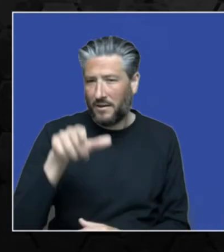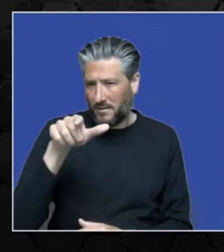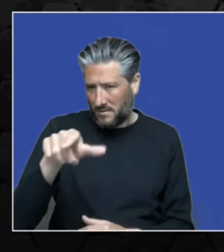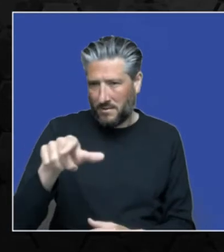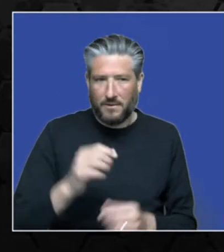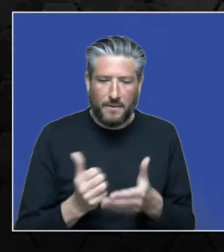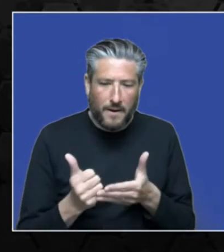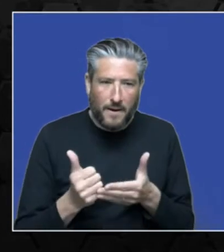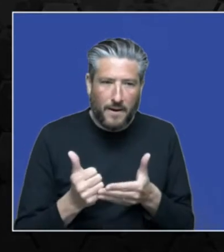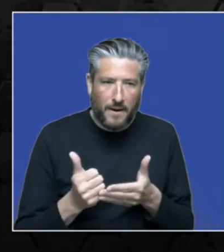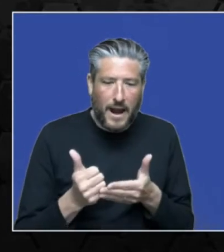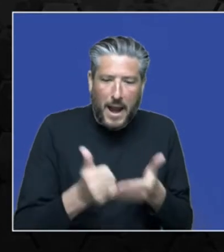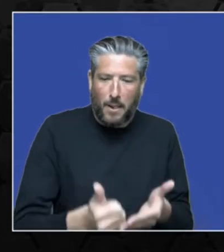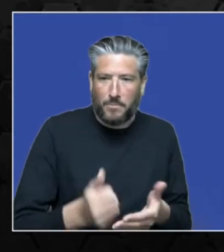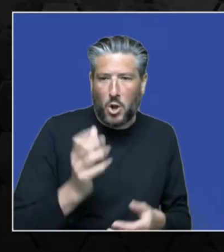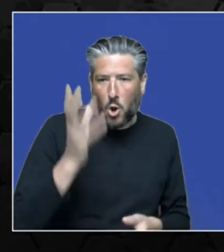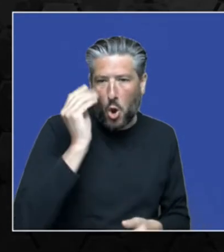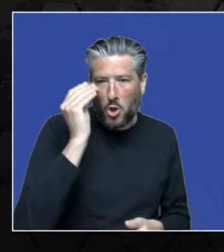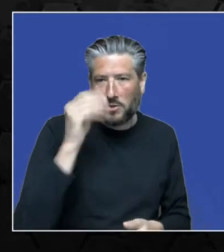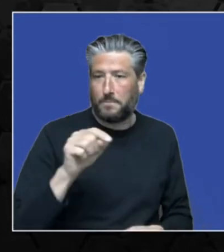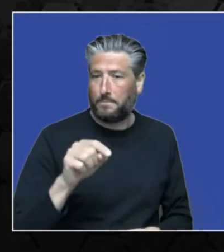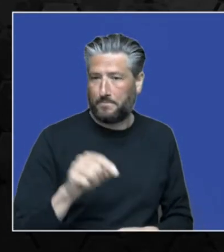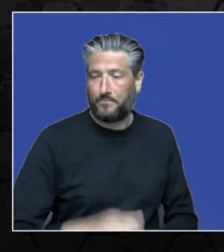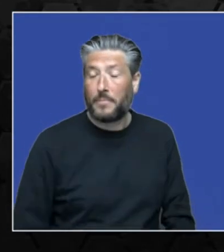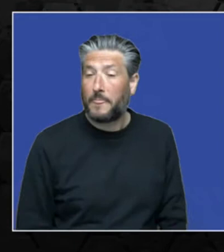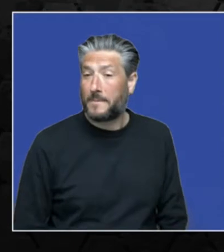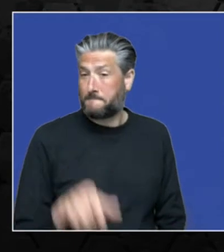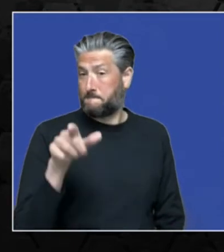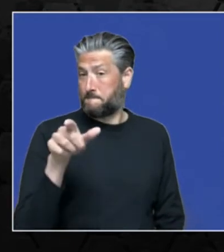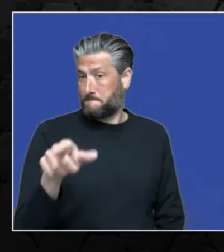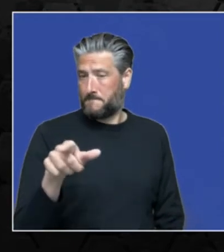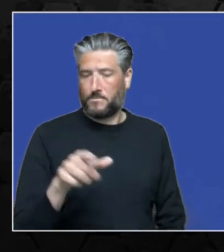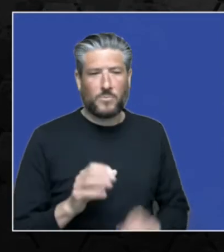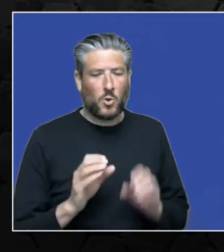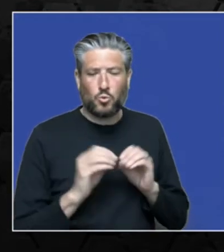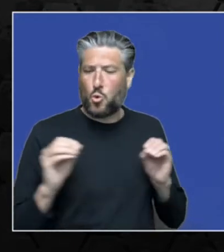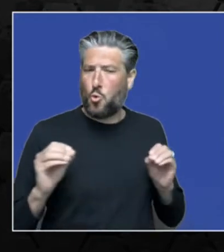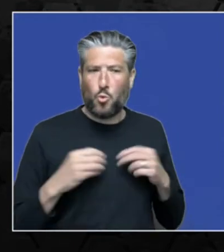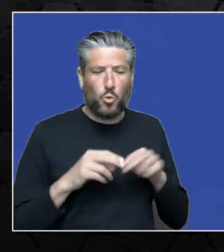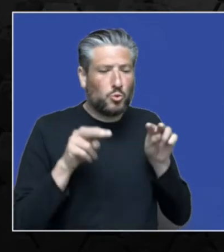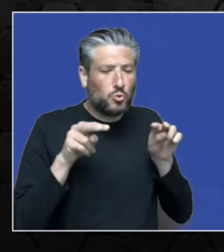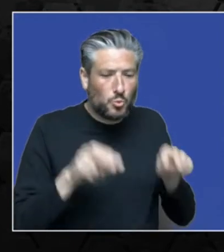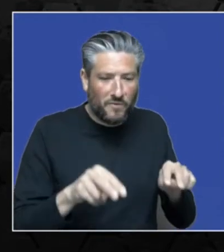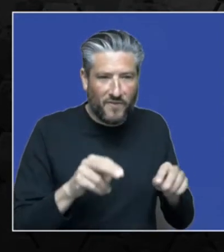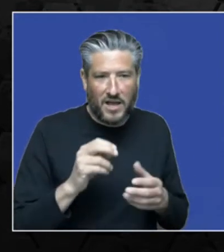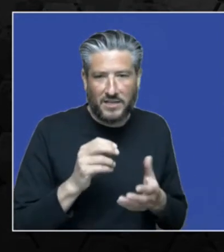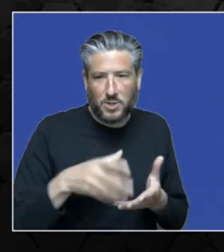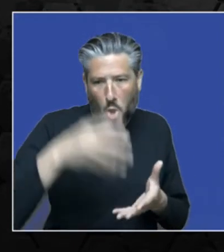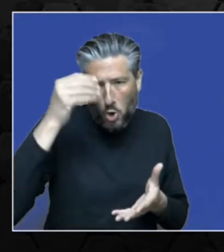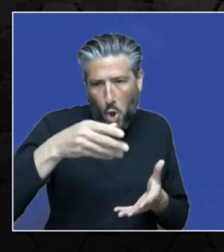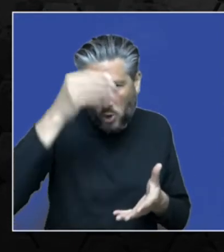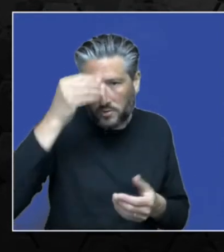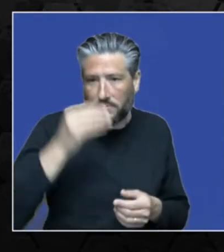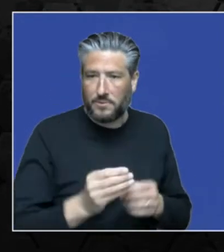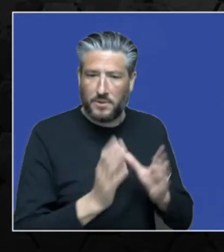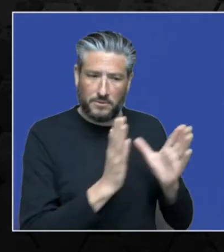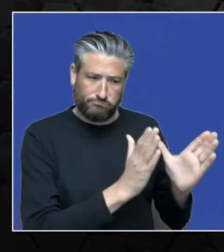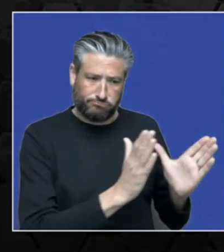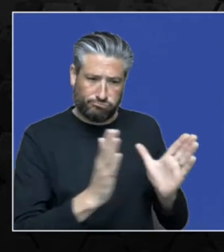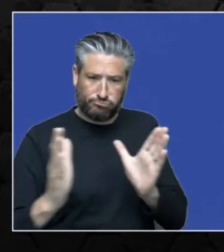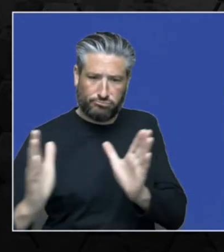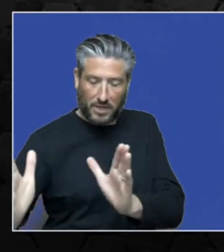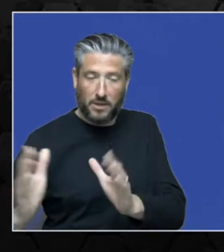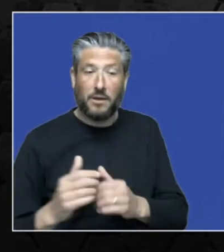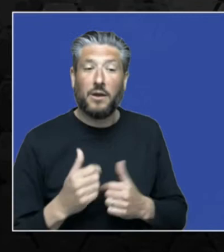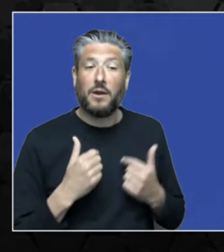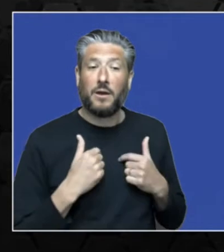now unsupervised learning, in which over here you can see unknown output. No training data set means you're just given the input data, but